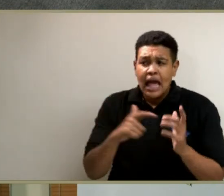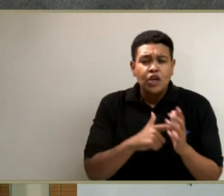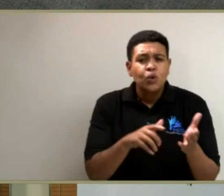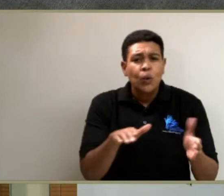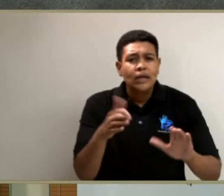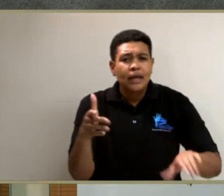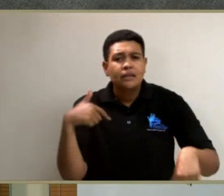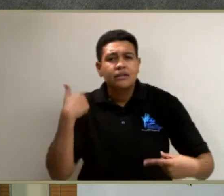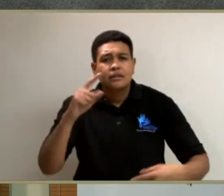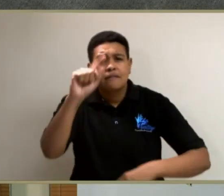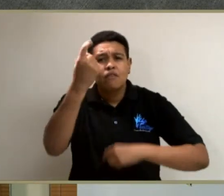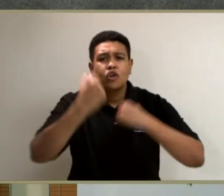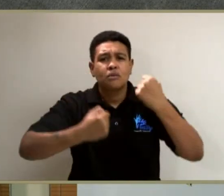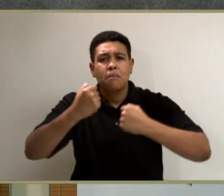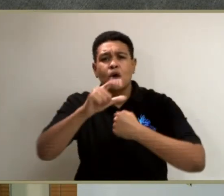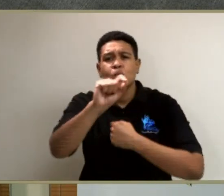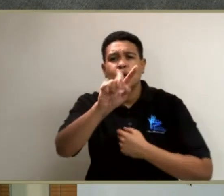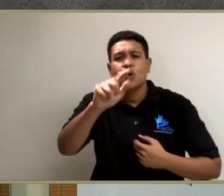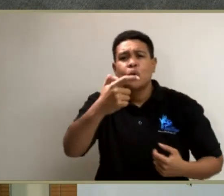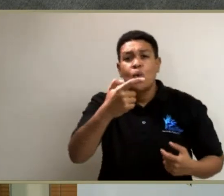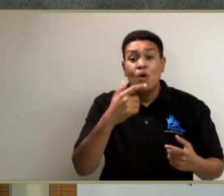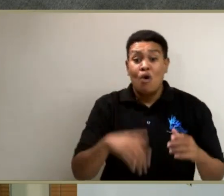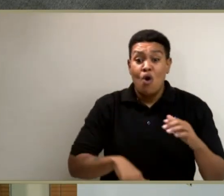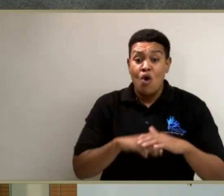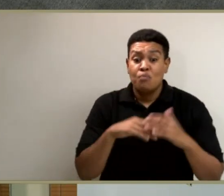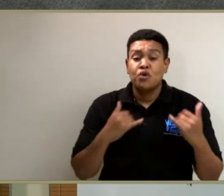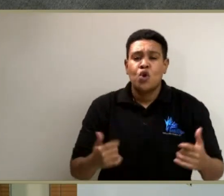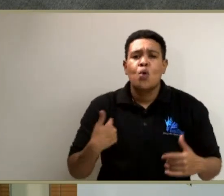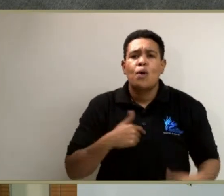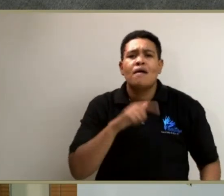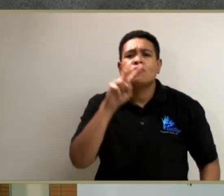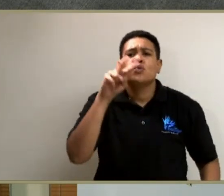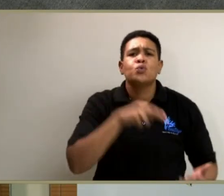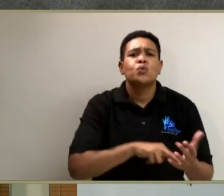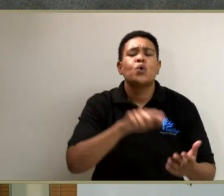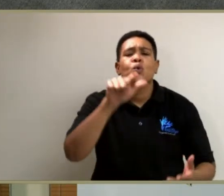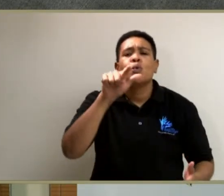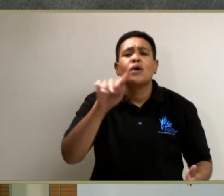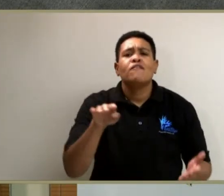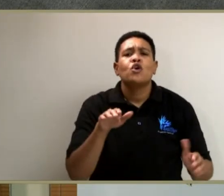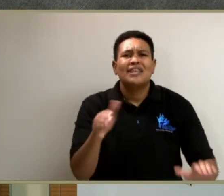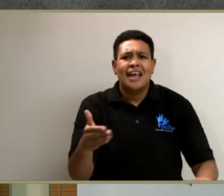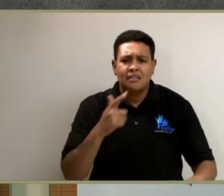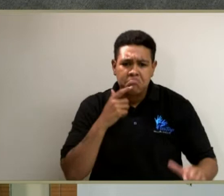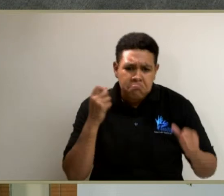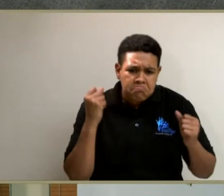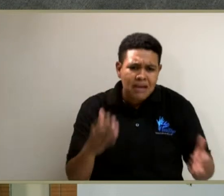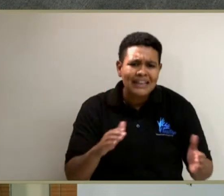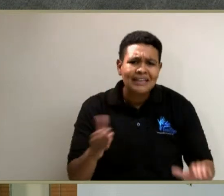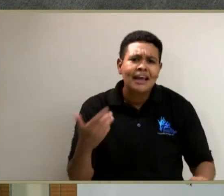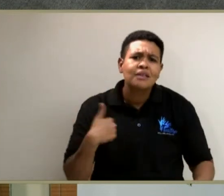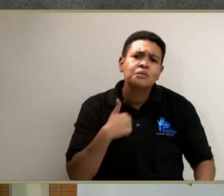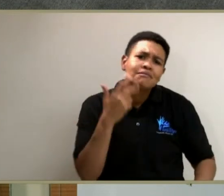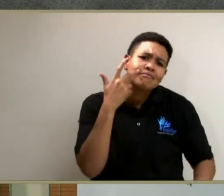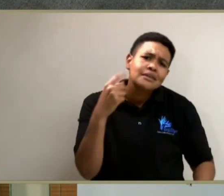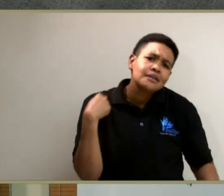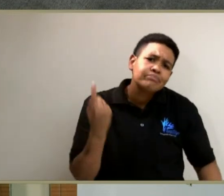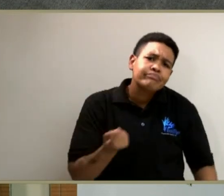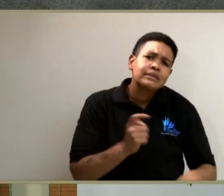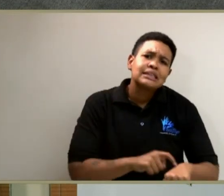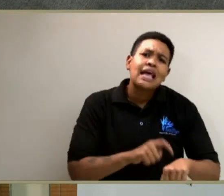And up to now, we've had 2,024 deaths, a large number of deaths we've seen over this period.